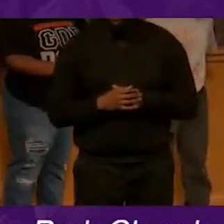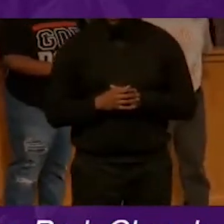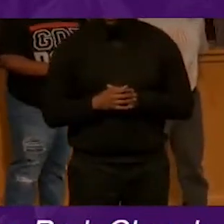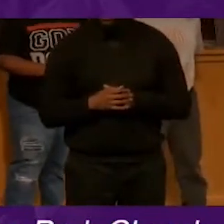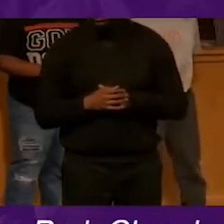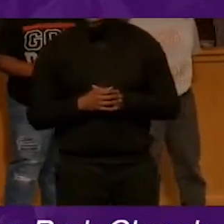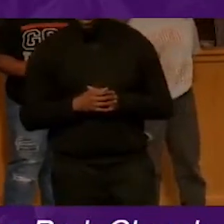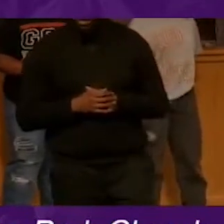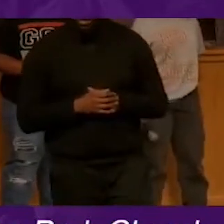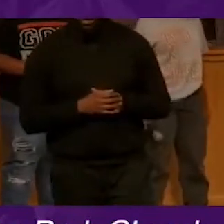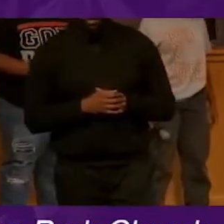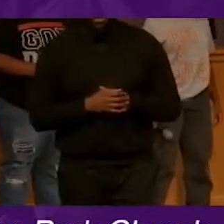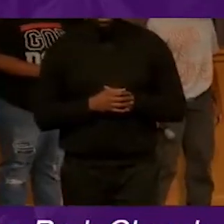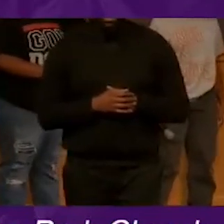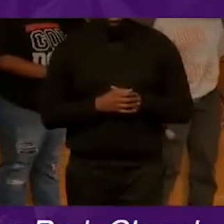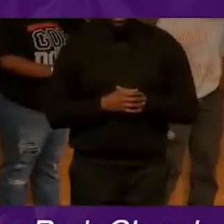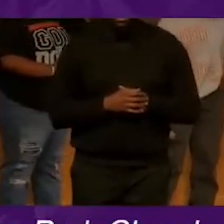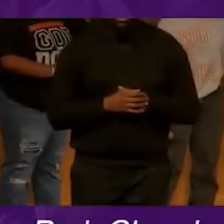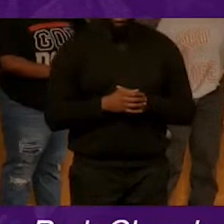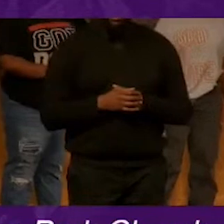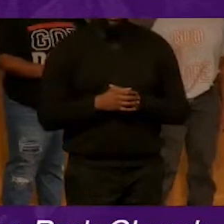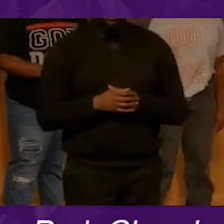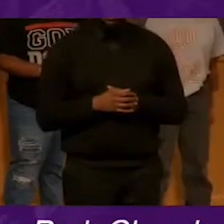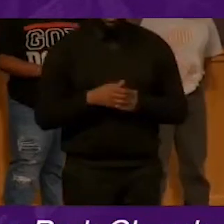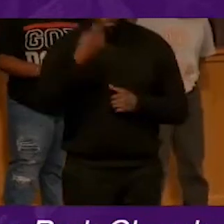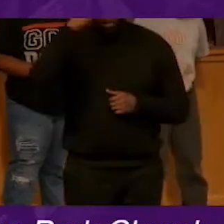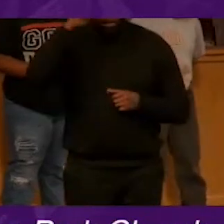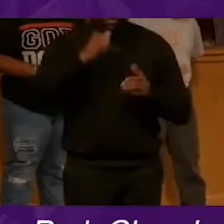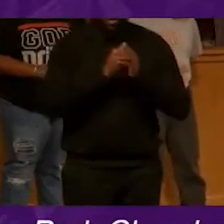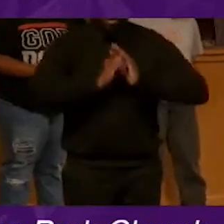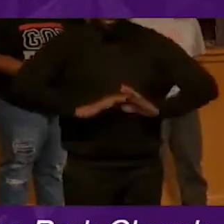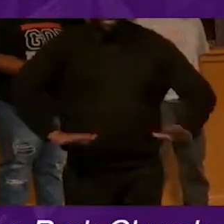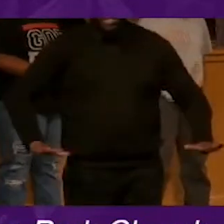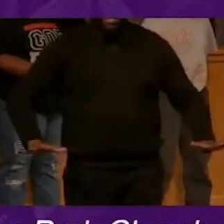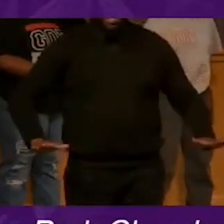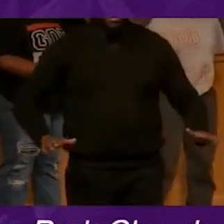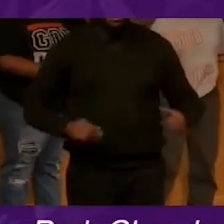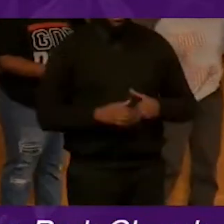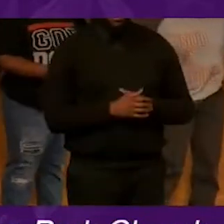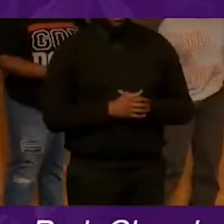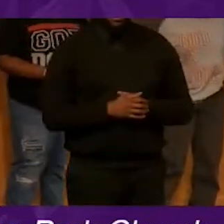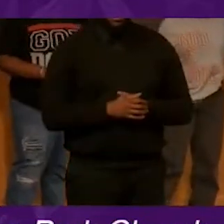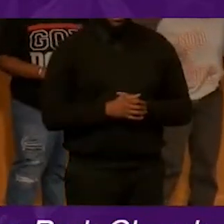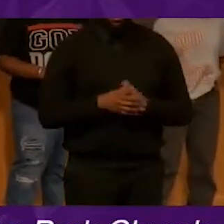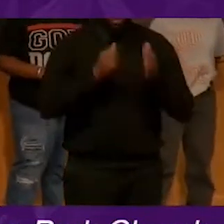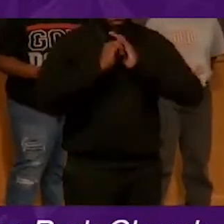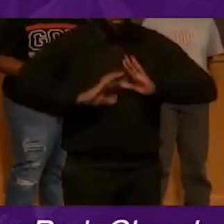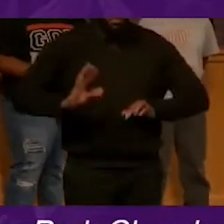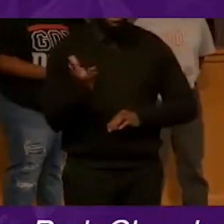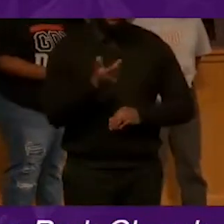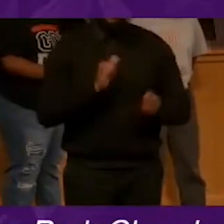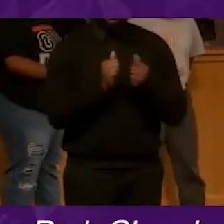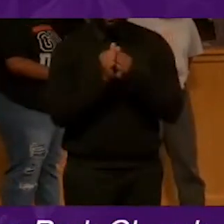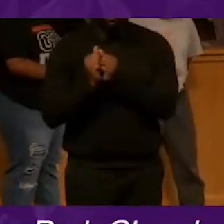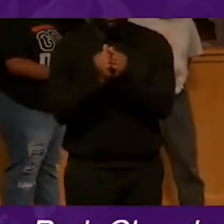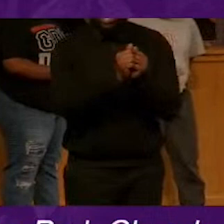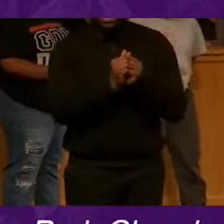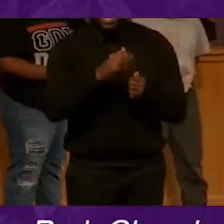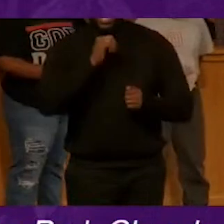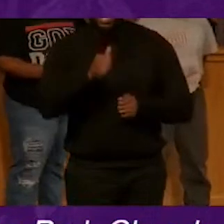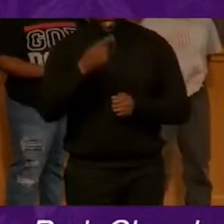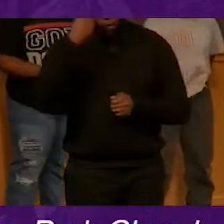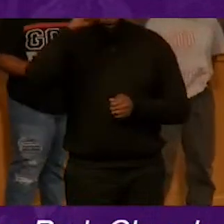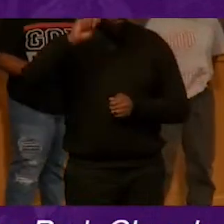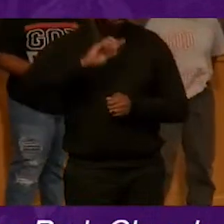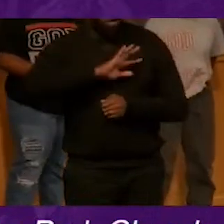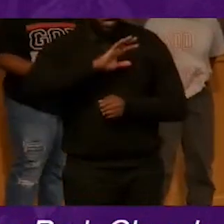Thank you, God, for the blessings that you've blessed us with, not just for us,